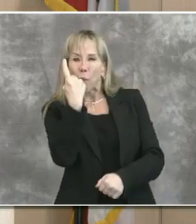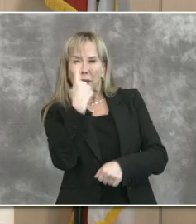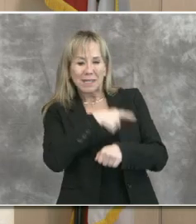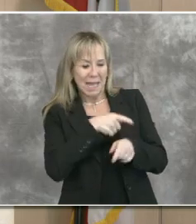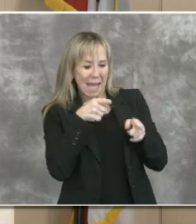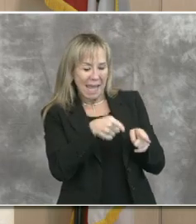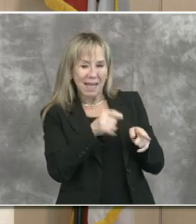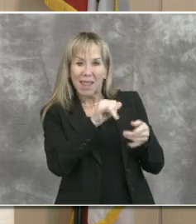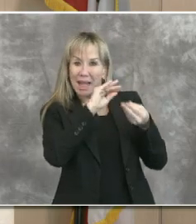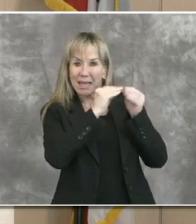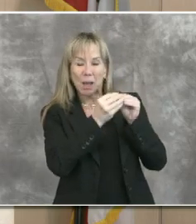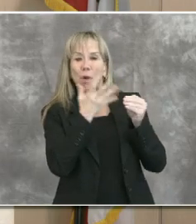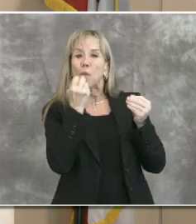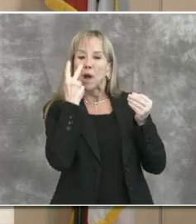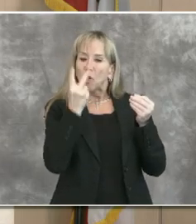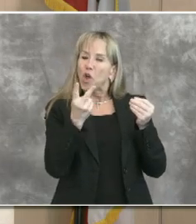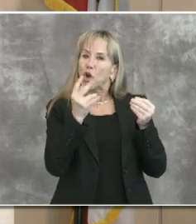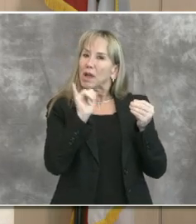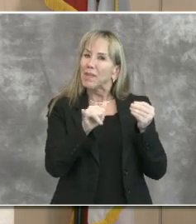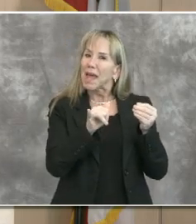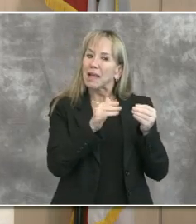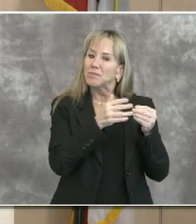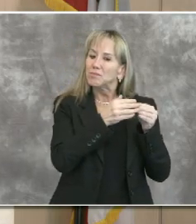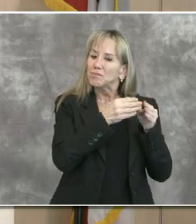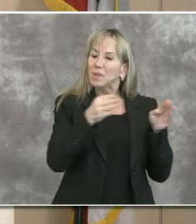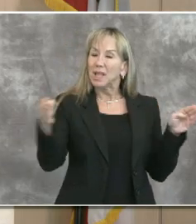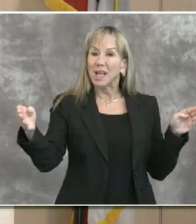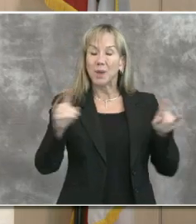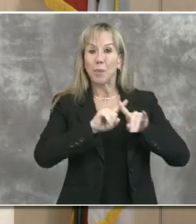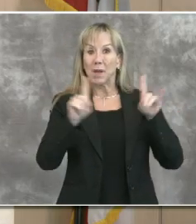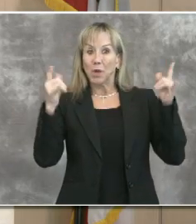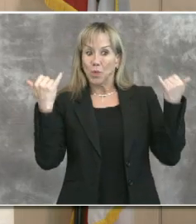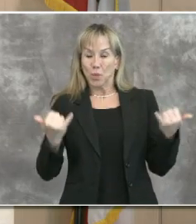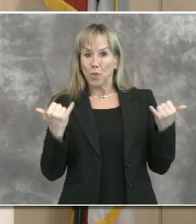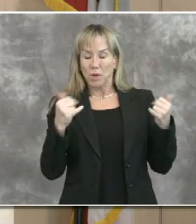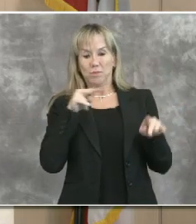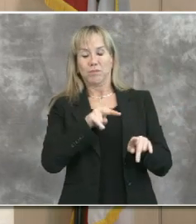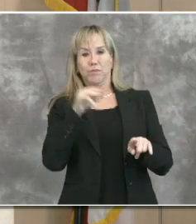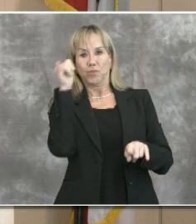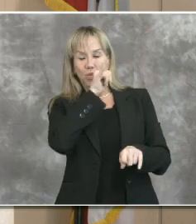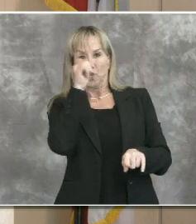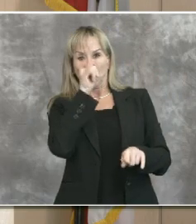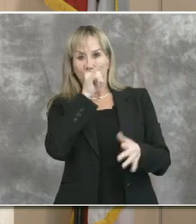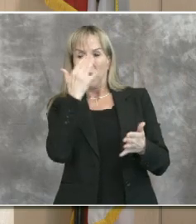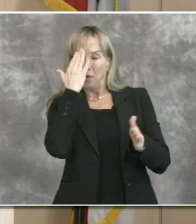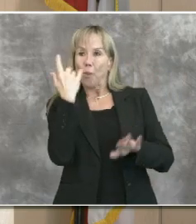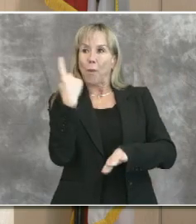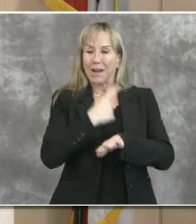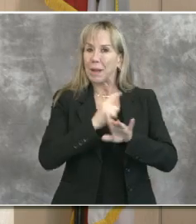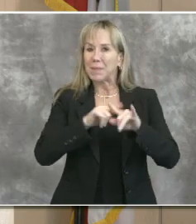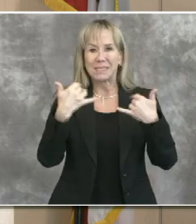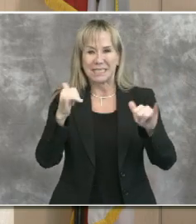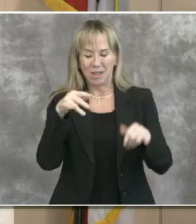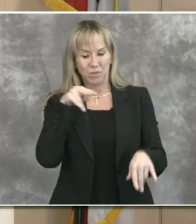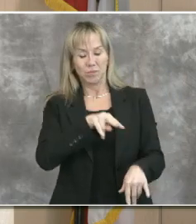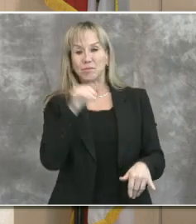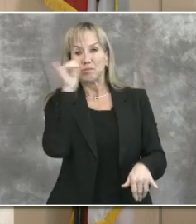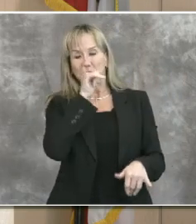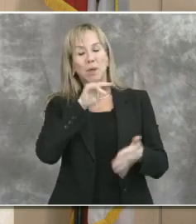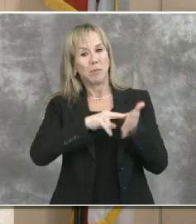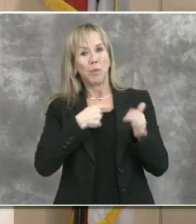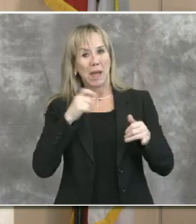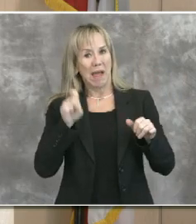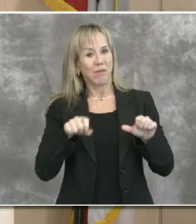larger trends. But today's numbers are a sobering reminder that we must remain vigilant, that we are not out of this